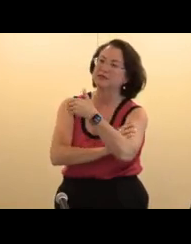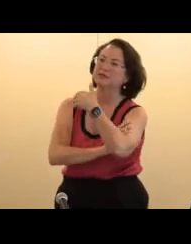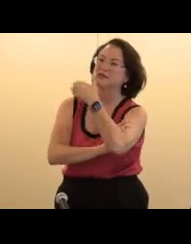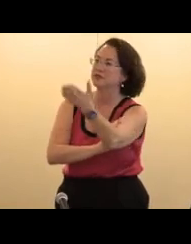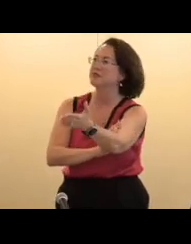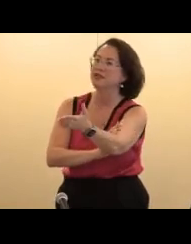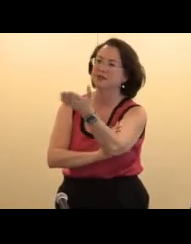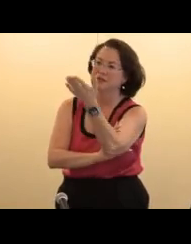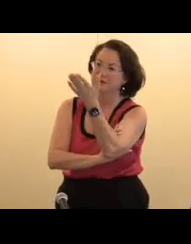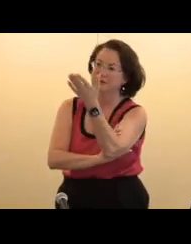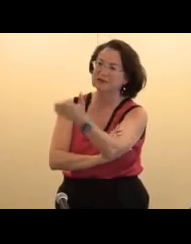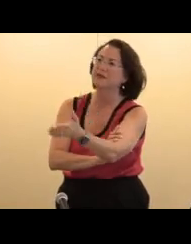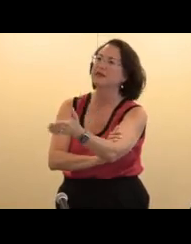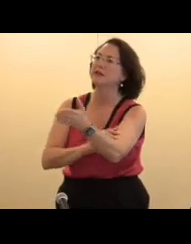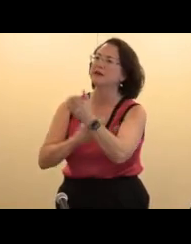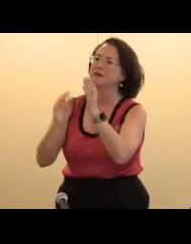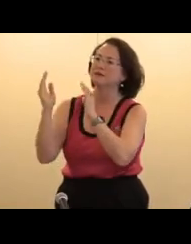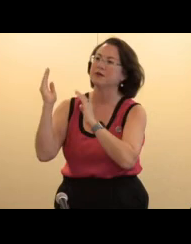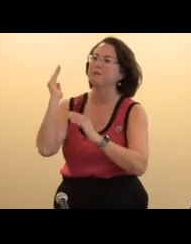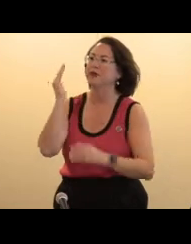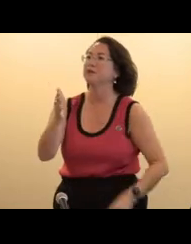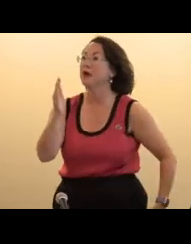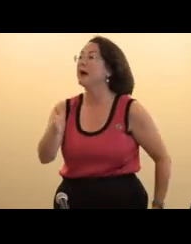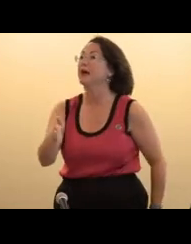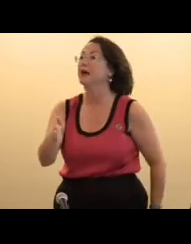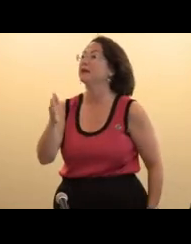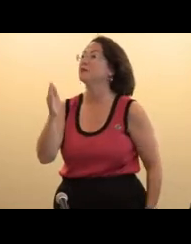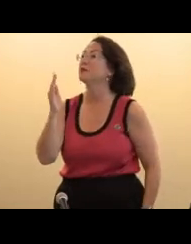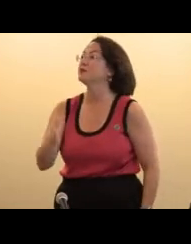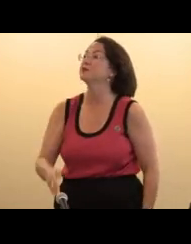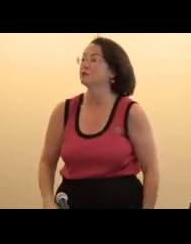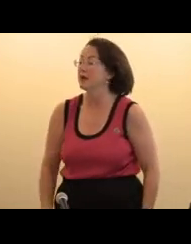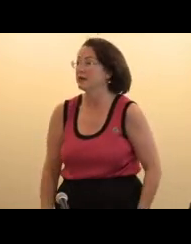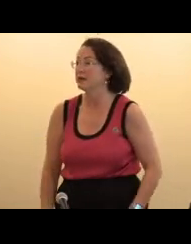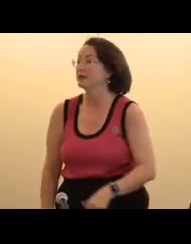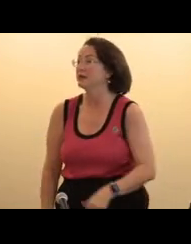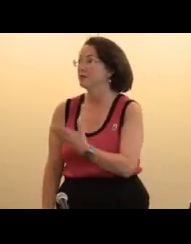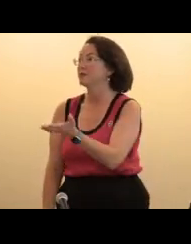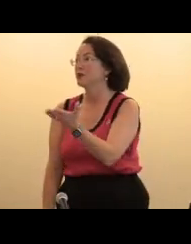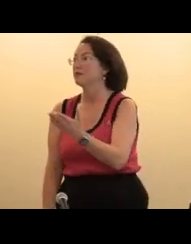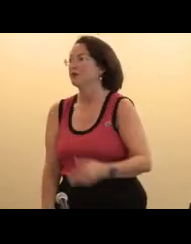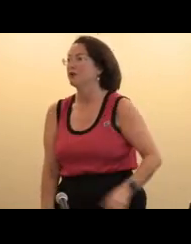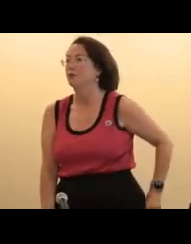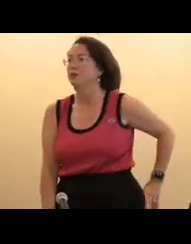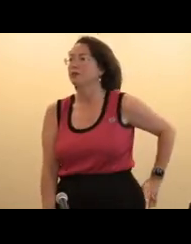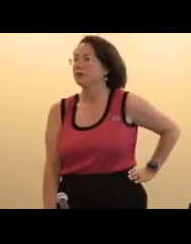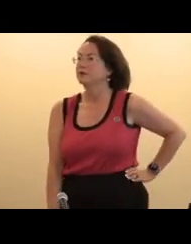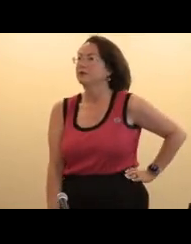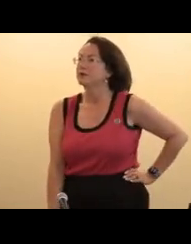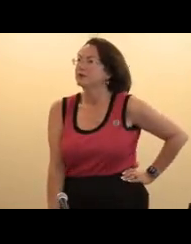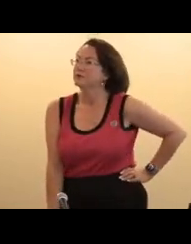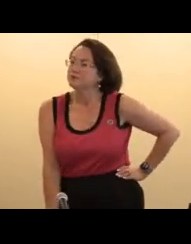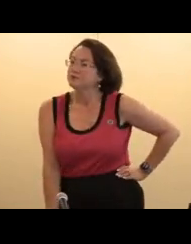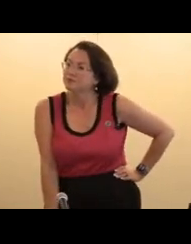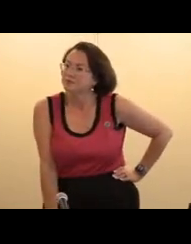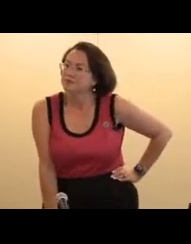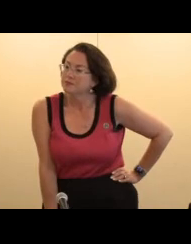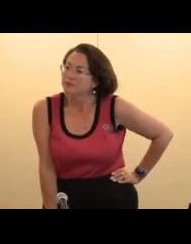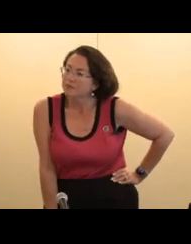because they're seeing the validity of a better ride and more efficient ride, which is all of our hope? Yeah, it's a good